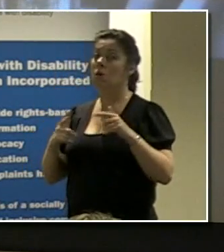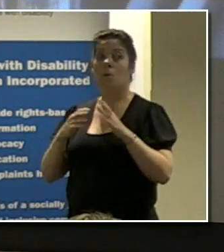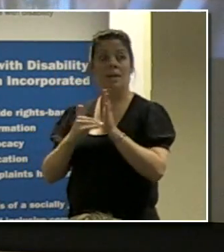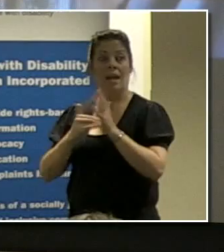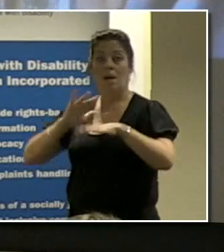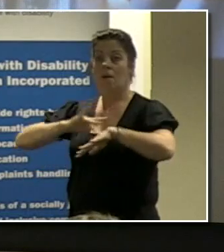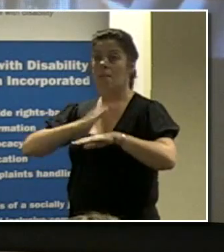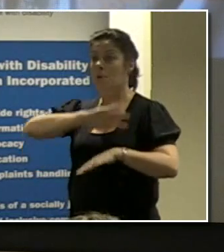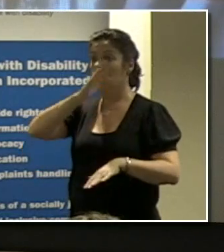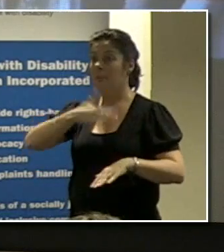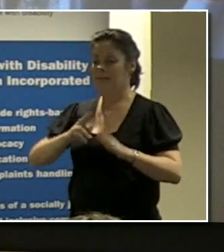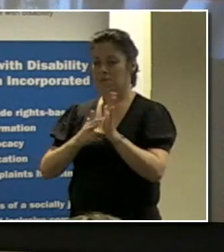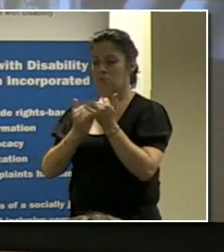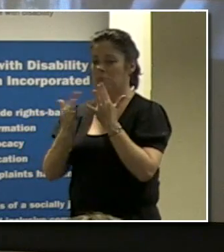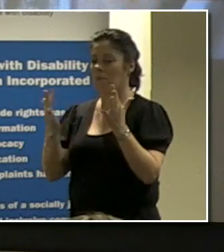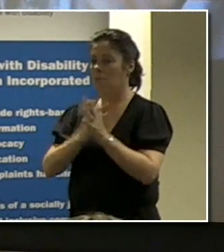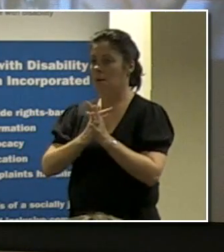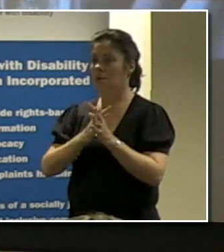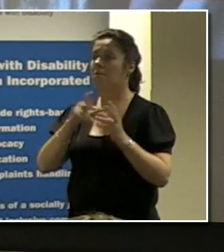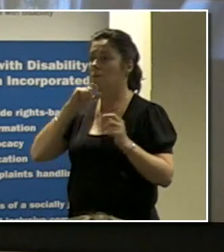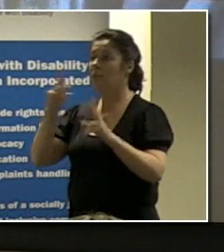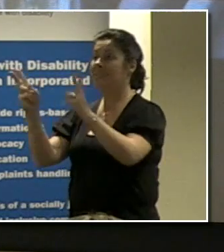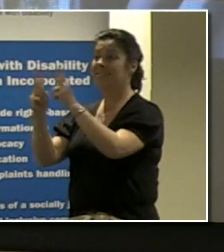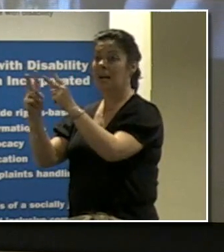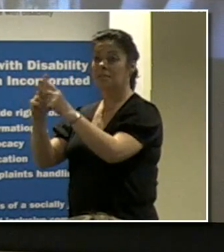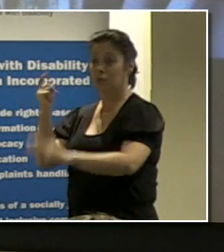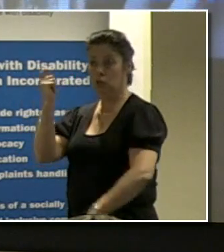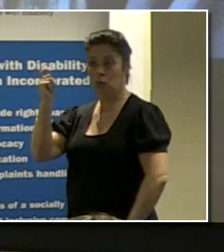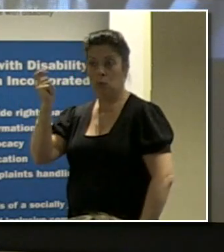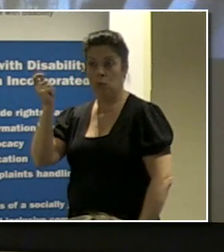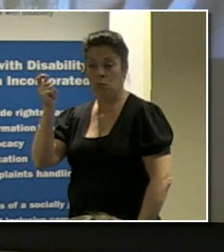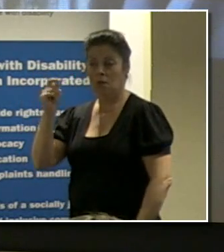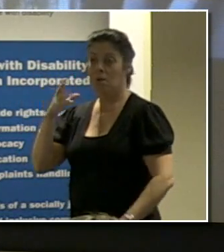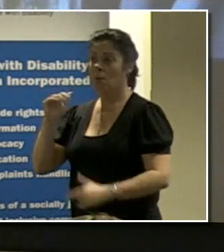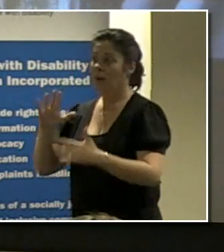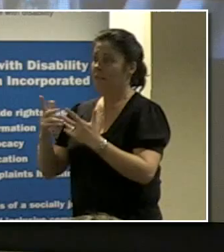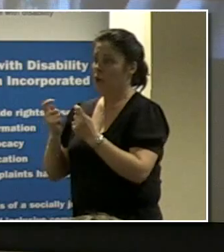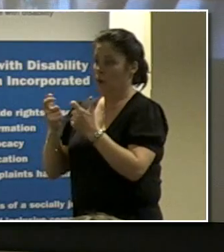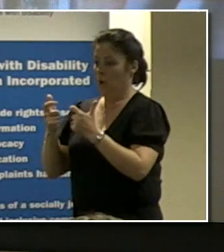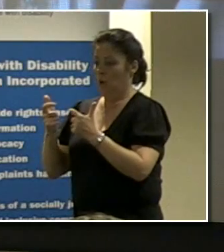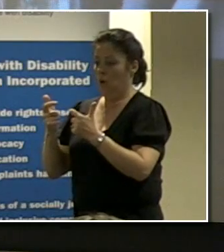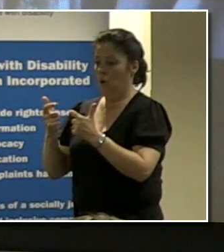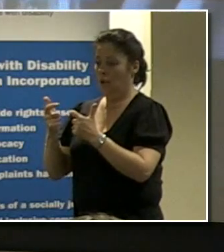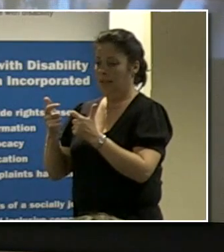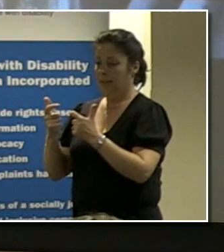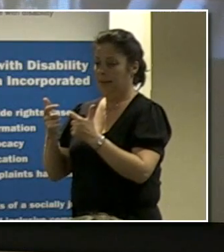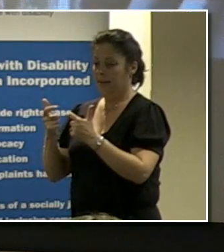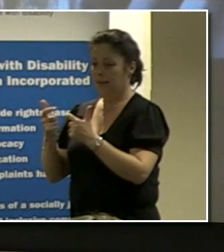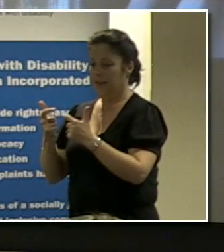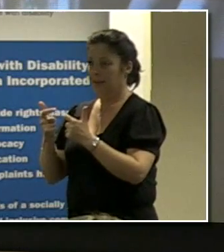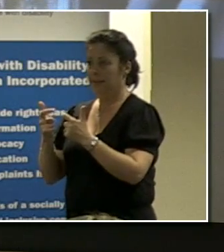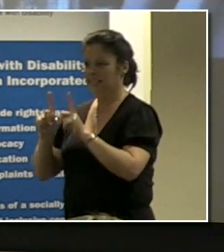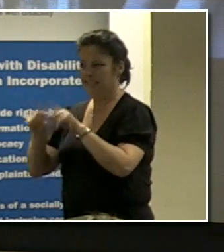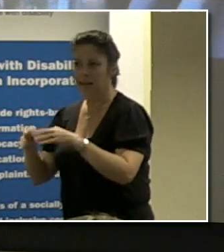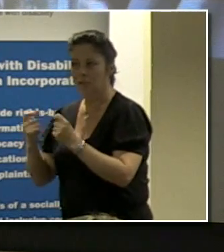started early in New South Wales. We'll do it up in Townsville, where we have a new or an early start to whatever will be the Queensland